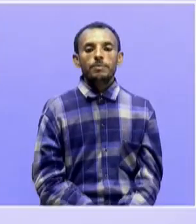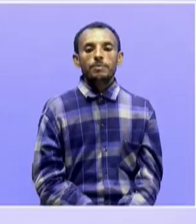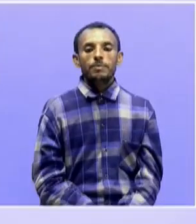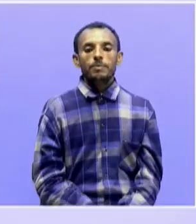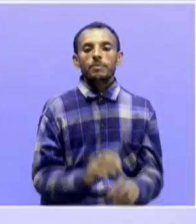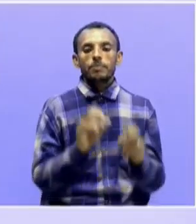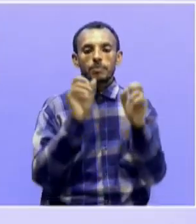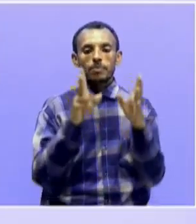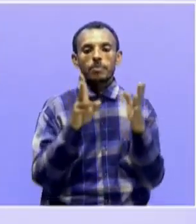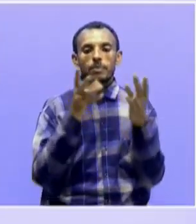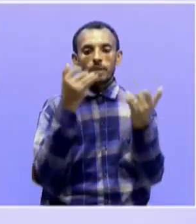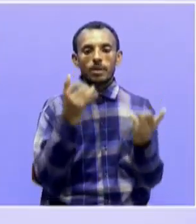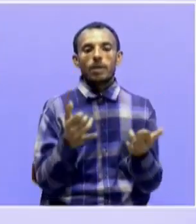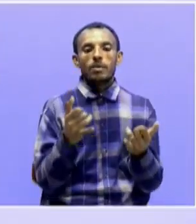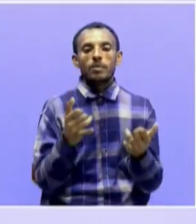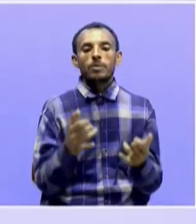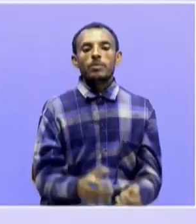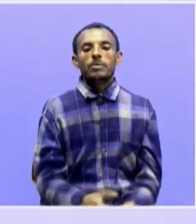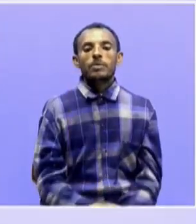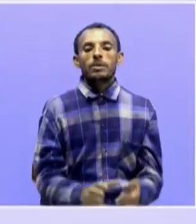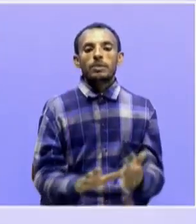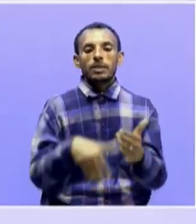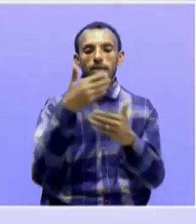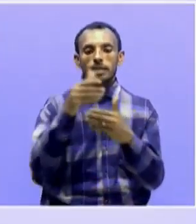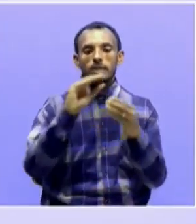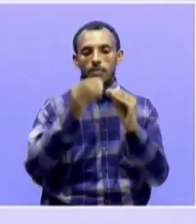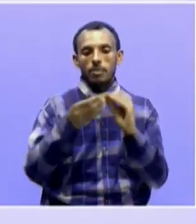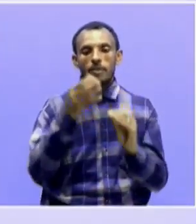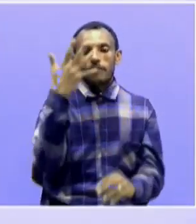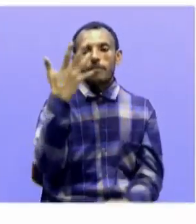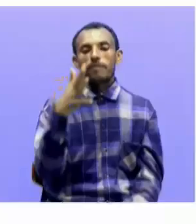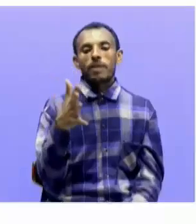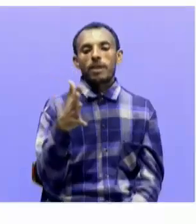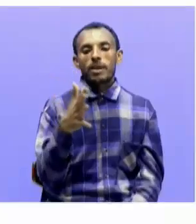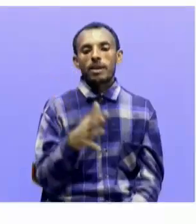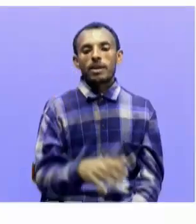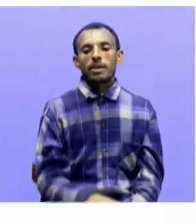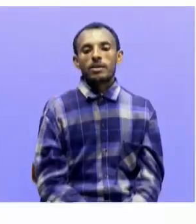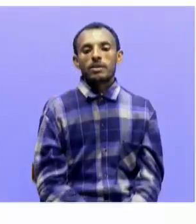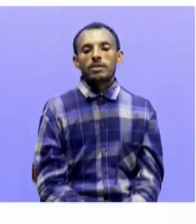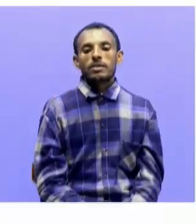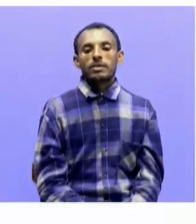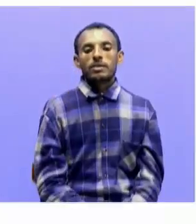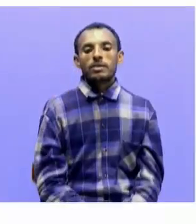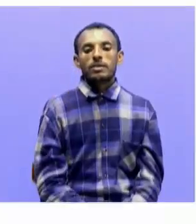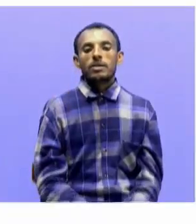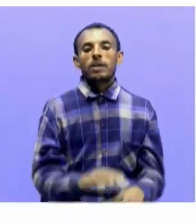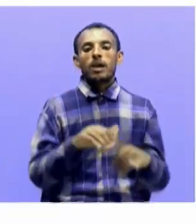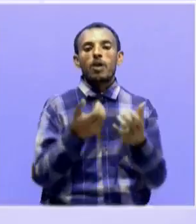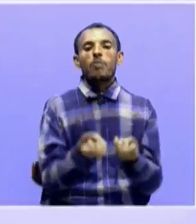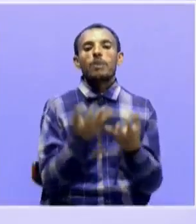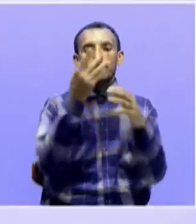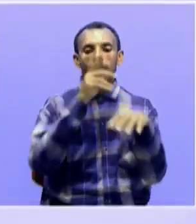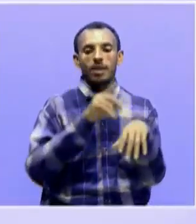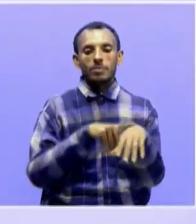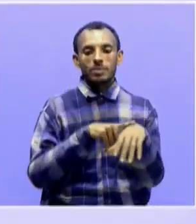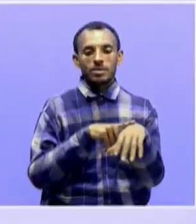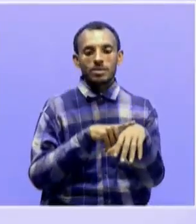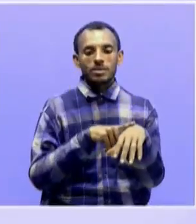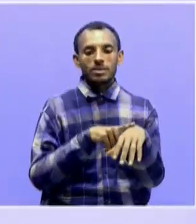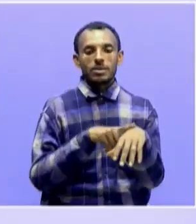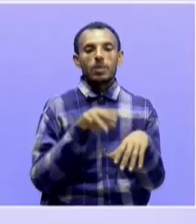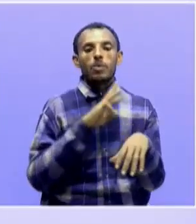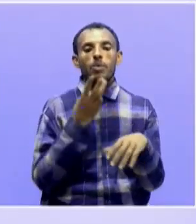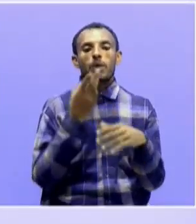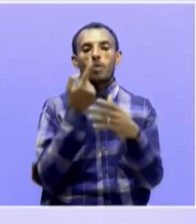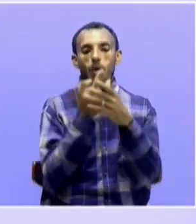Okay, now the next number 15. 15 appears how many times? We have